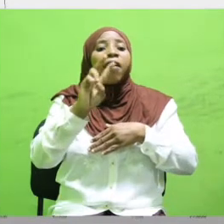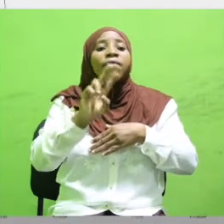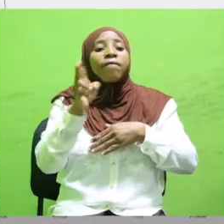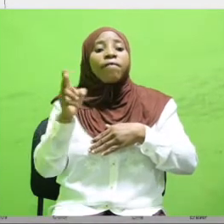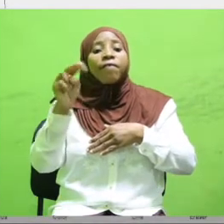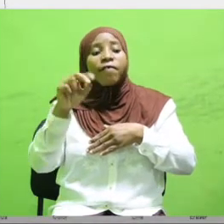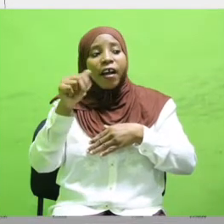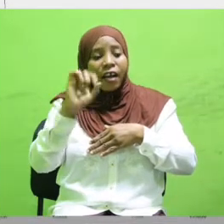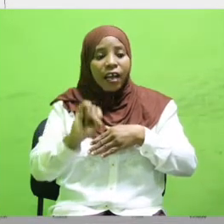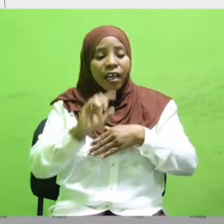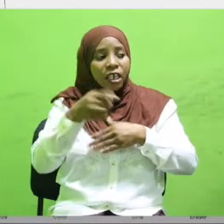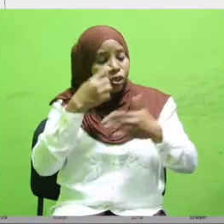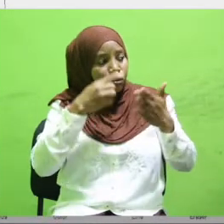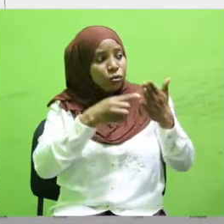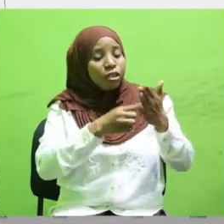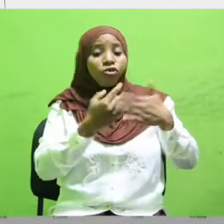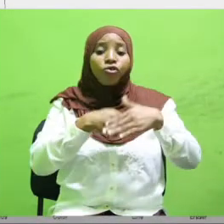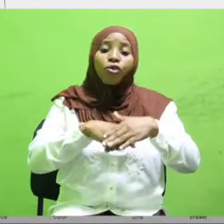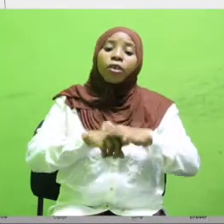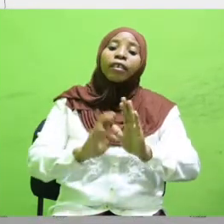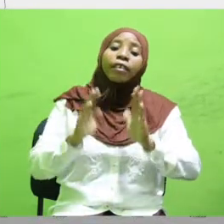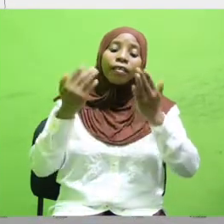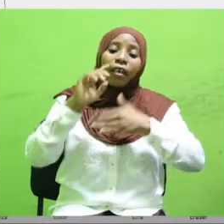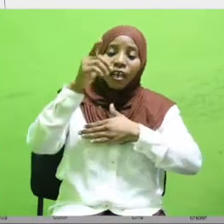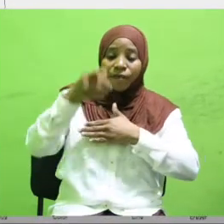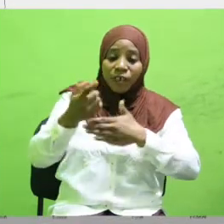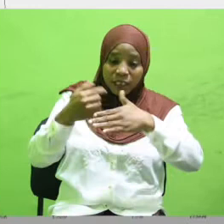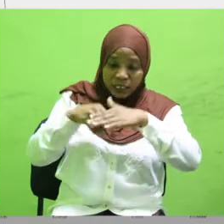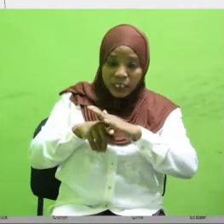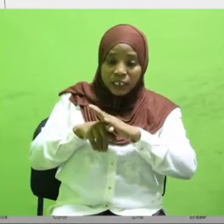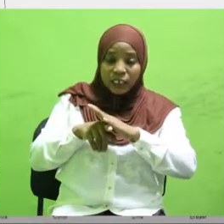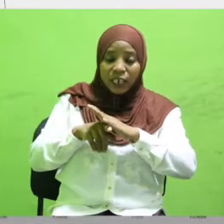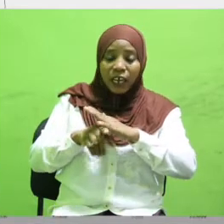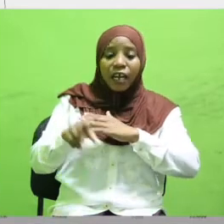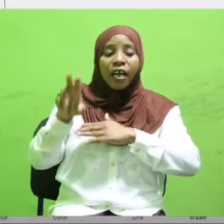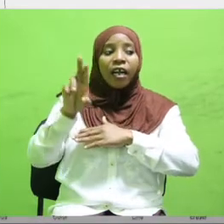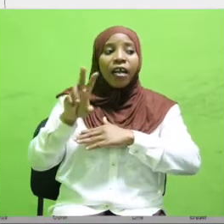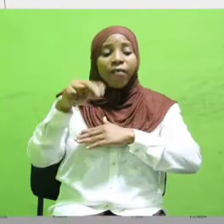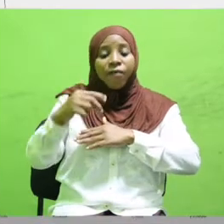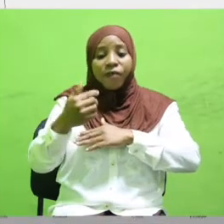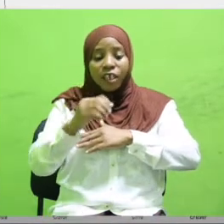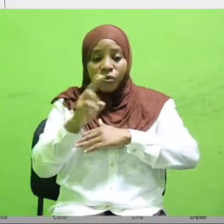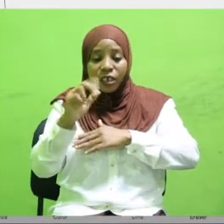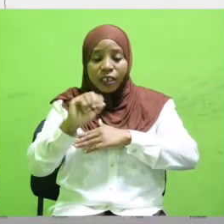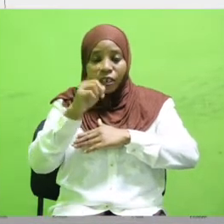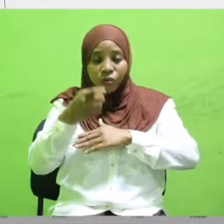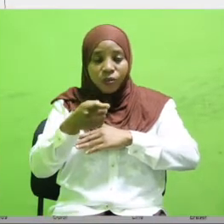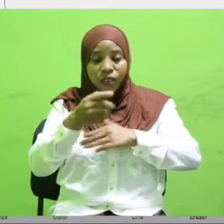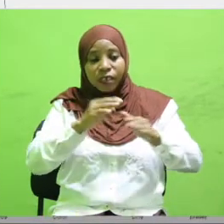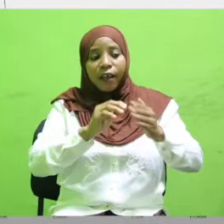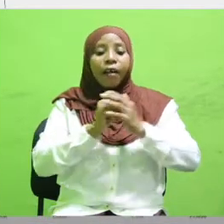trees, which shorten their life, turn them gray, and eventually the trees die.